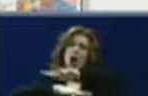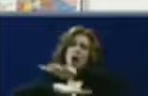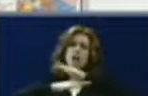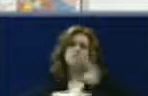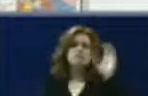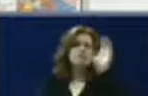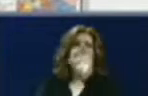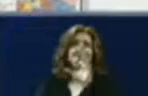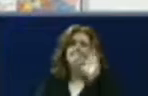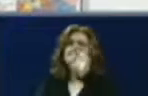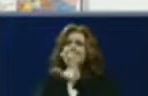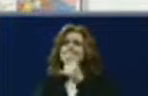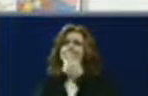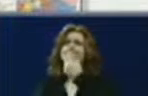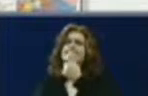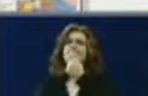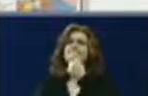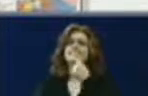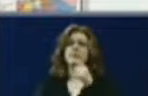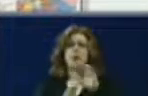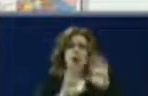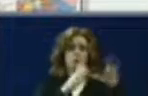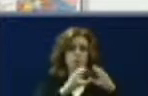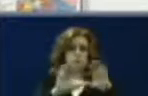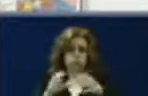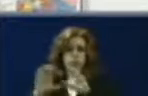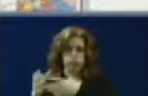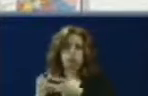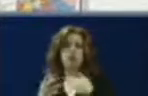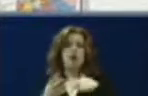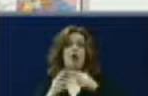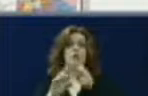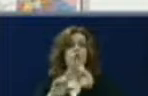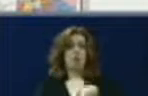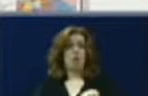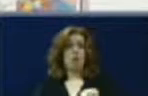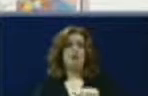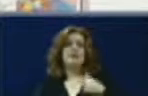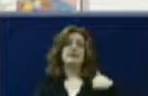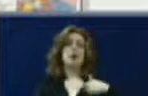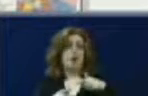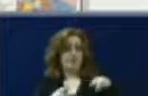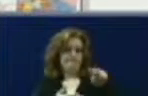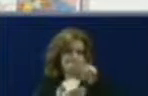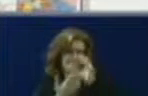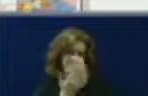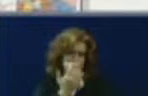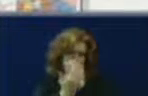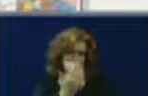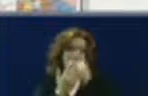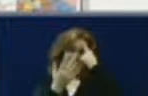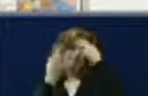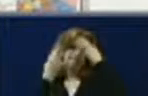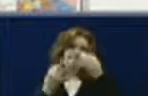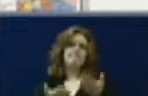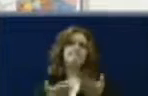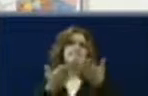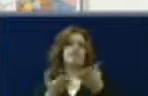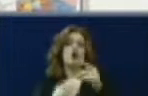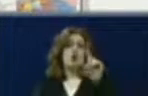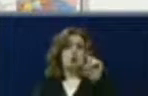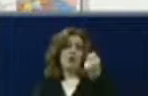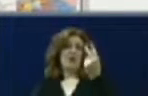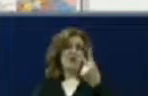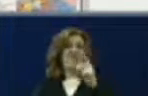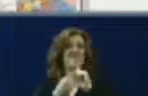groups when we received that report, and we had made a recommendation in 2012 to change